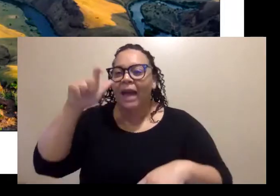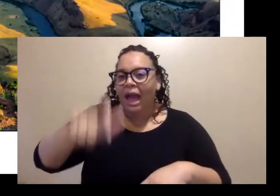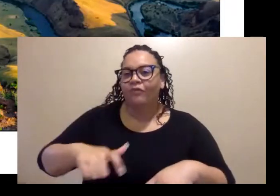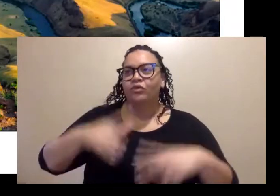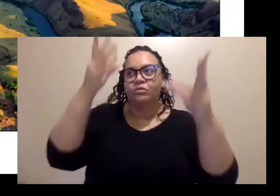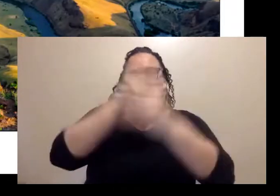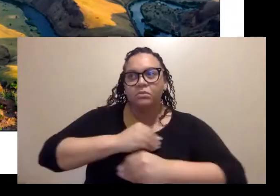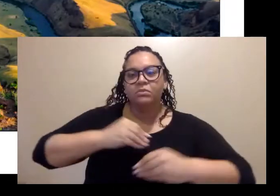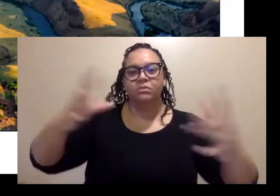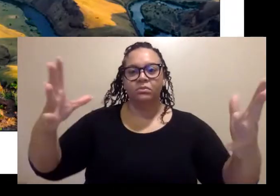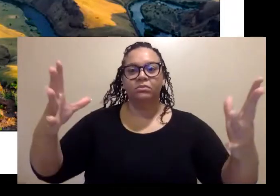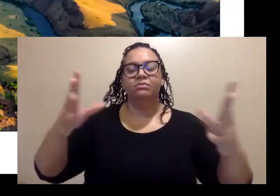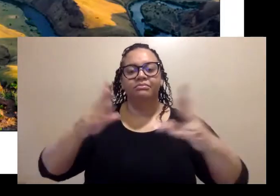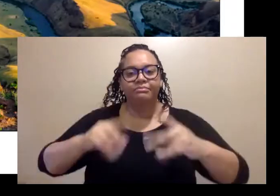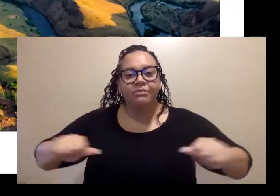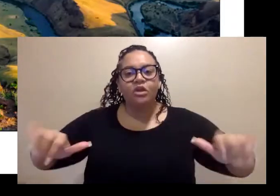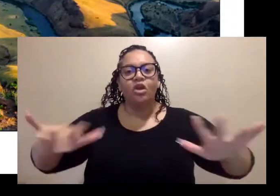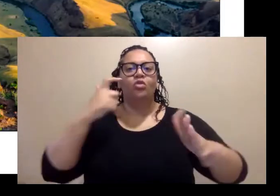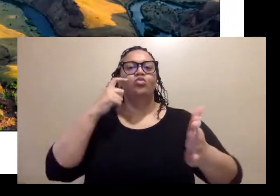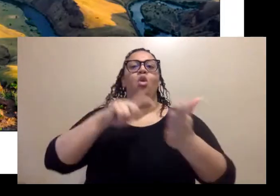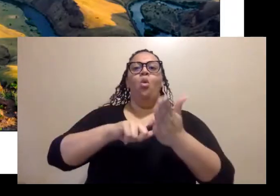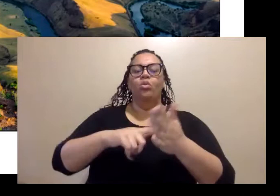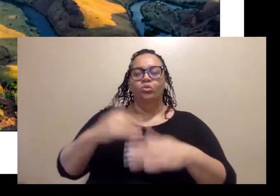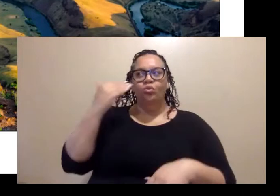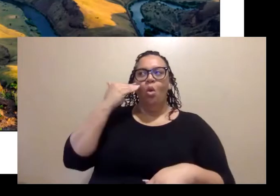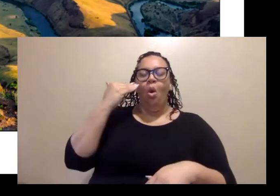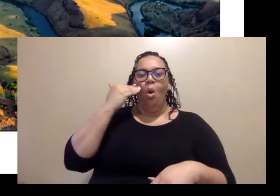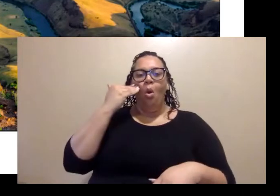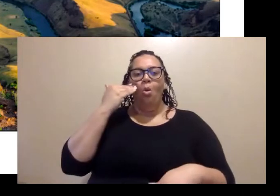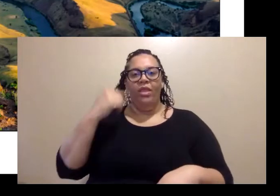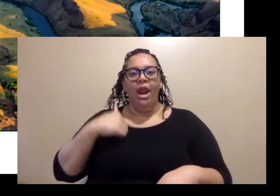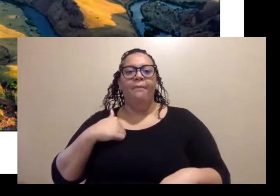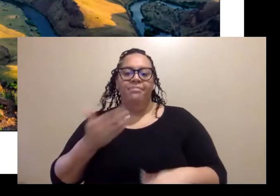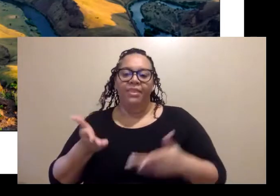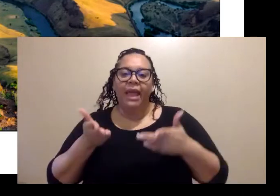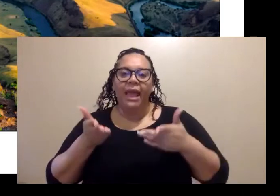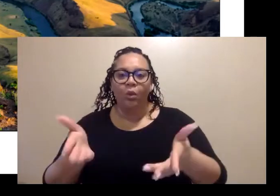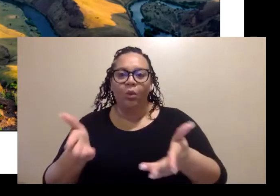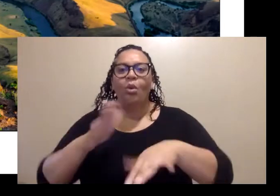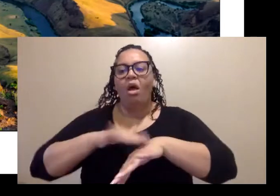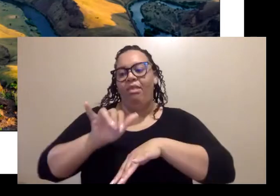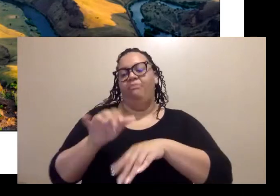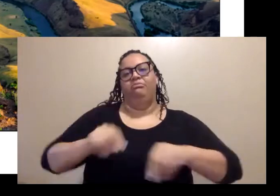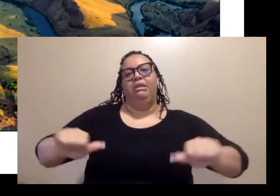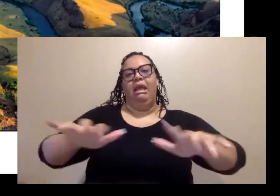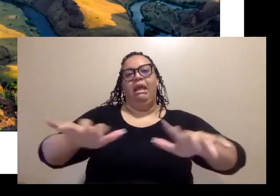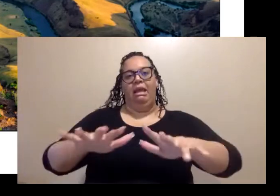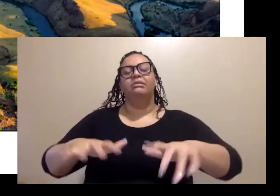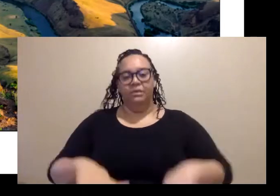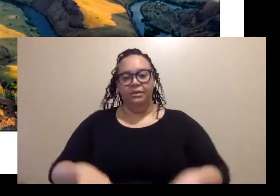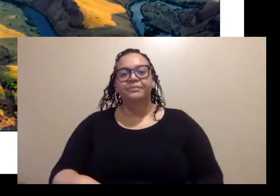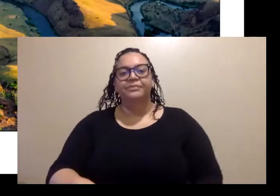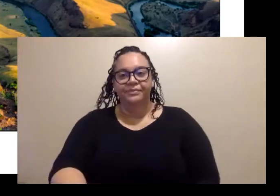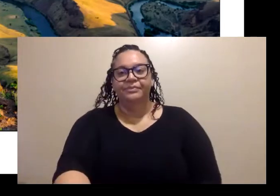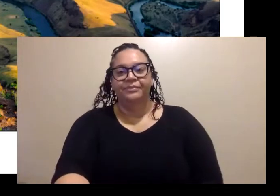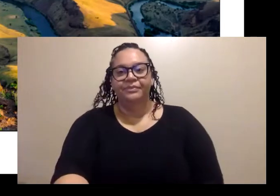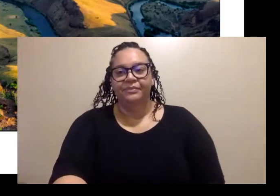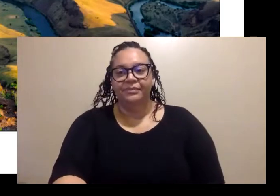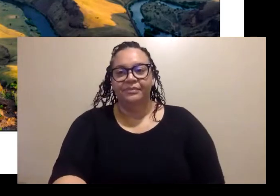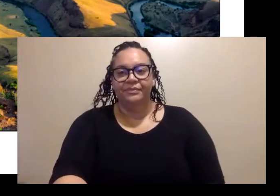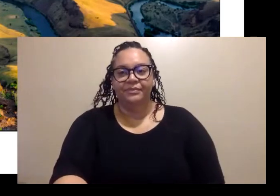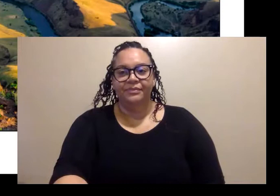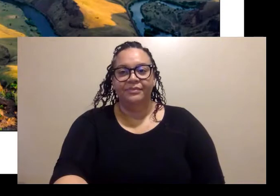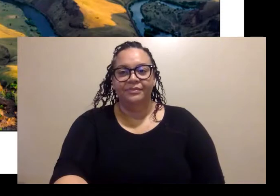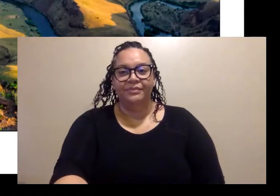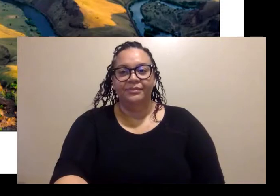to that. Yeah, the land that I'm on and I play on, I take up space on. Just bringing that acknowledgement and awareness. So thank you for participating